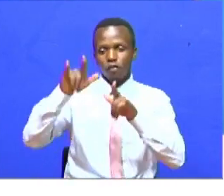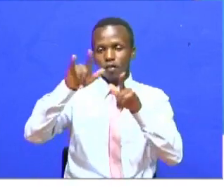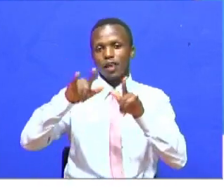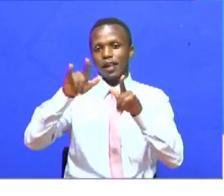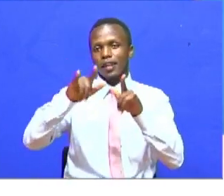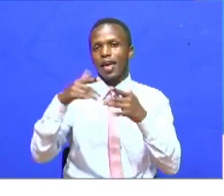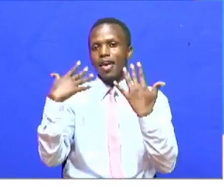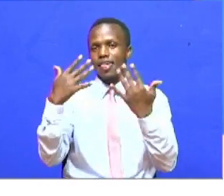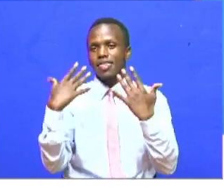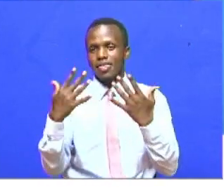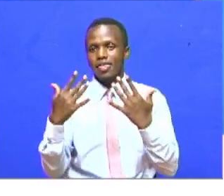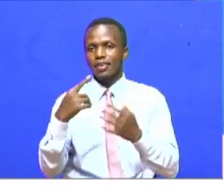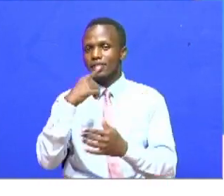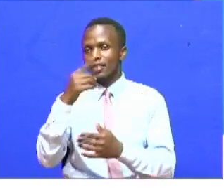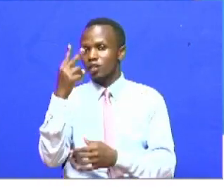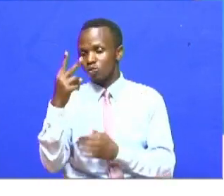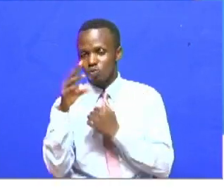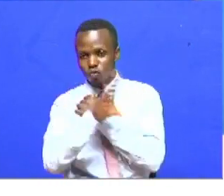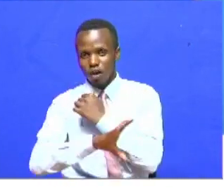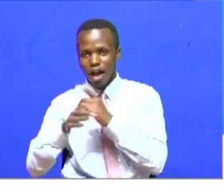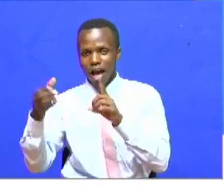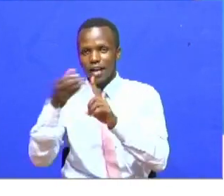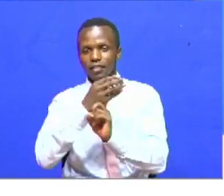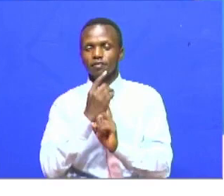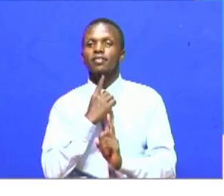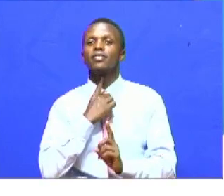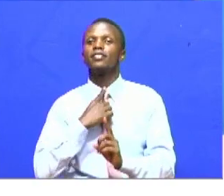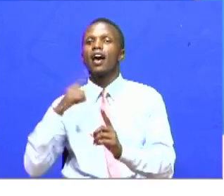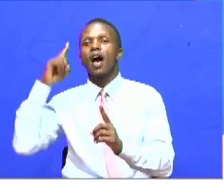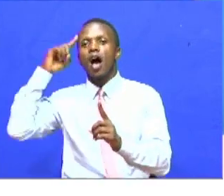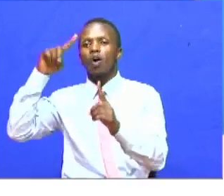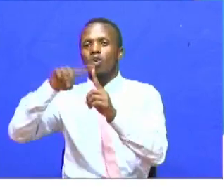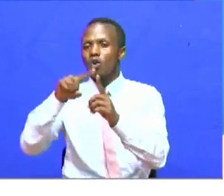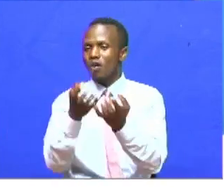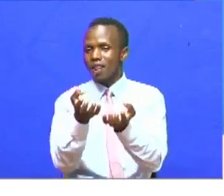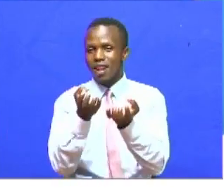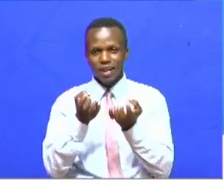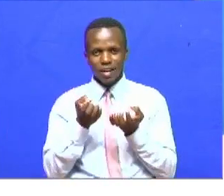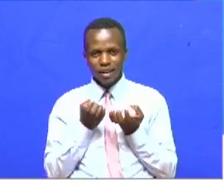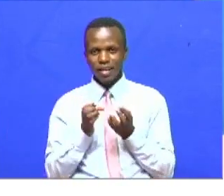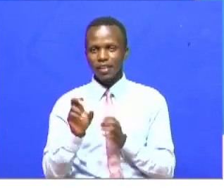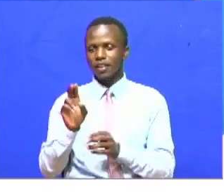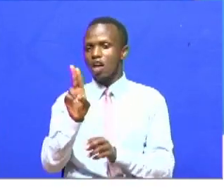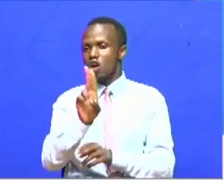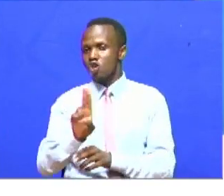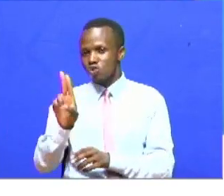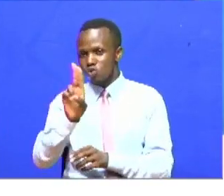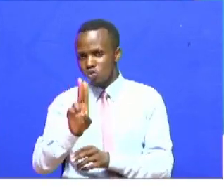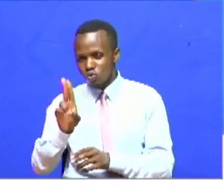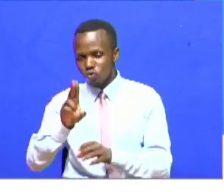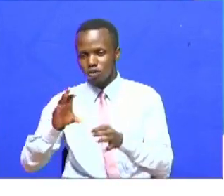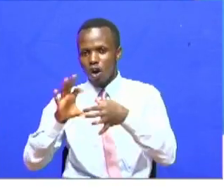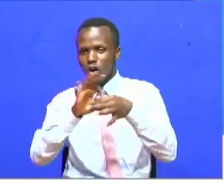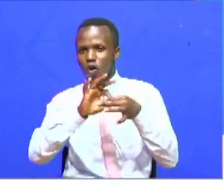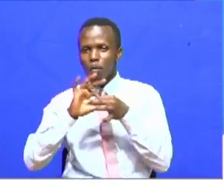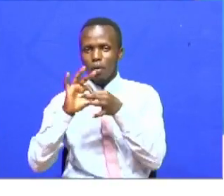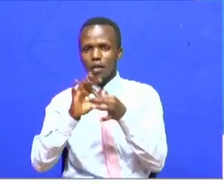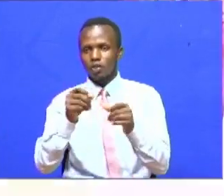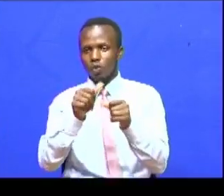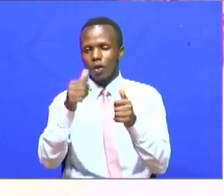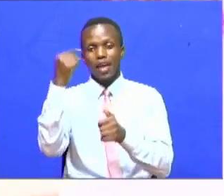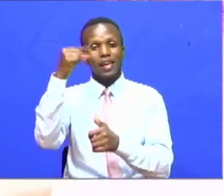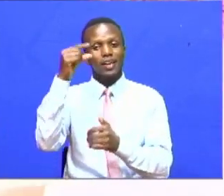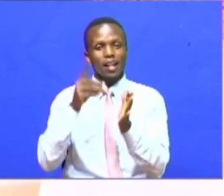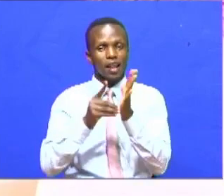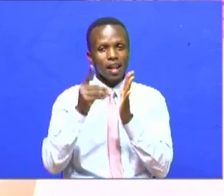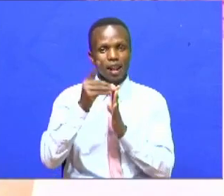Affairs, say the two countries, to achieve their desired goals, they needed to embrace integrity-based cooperation and green development that